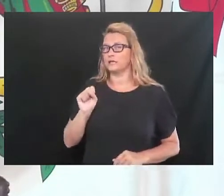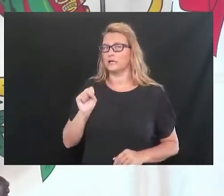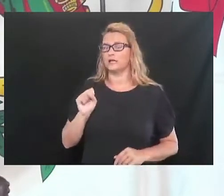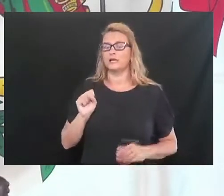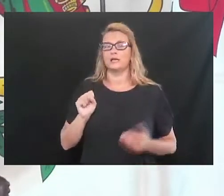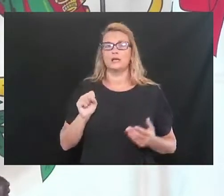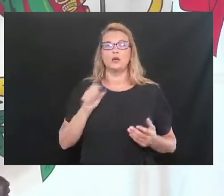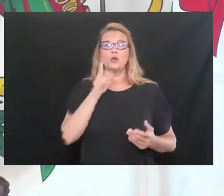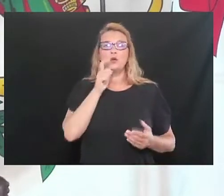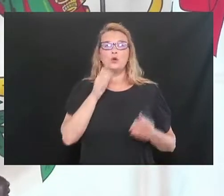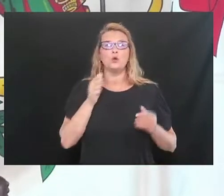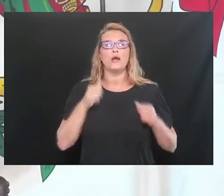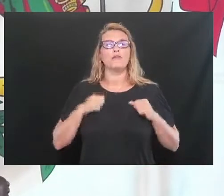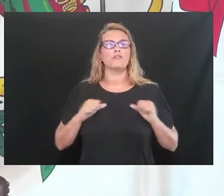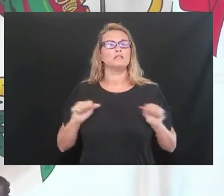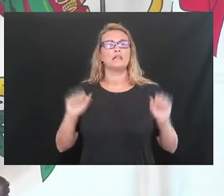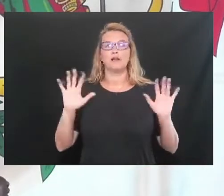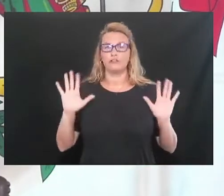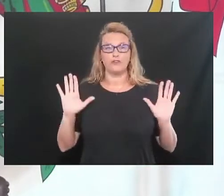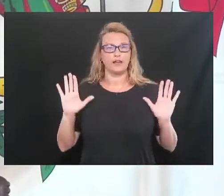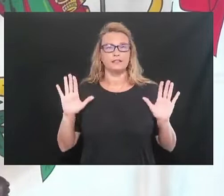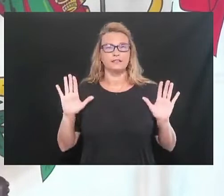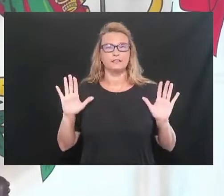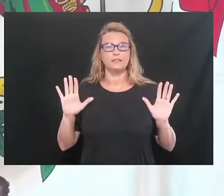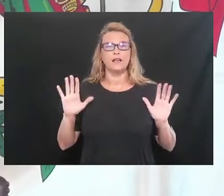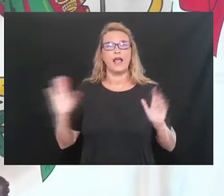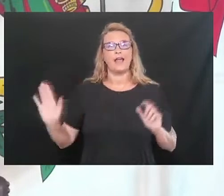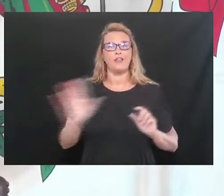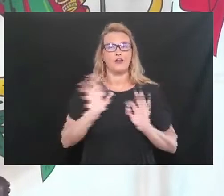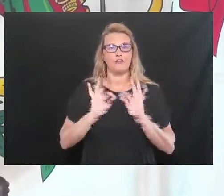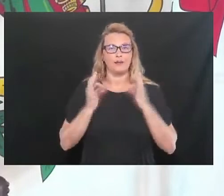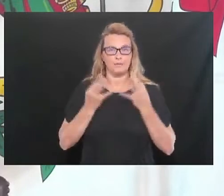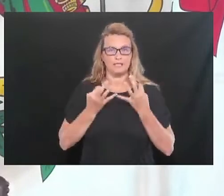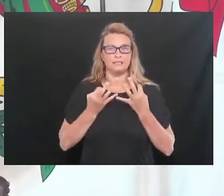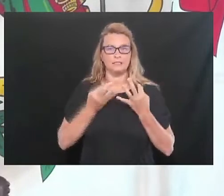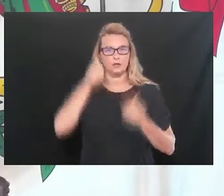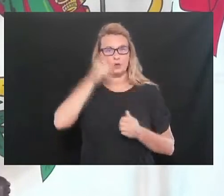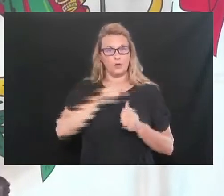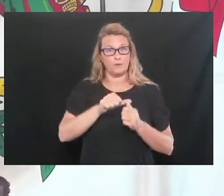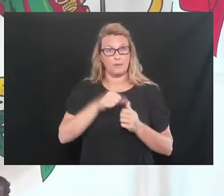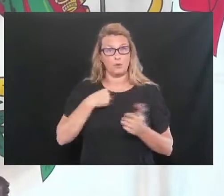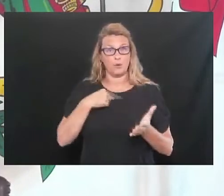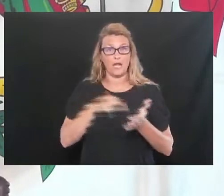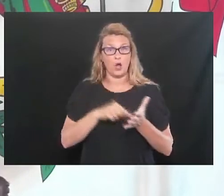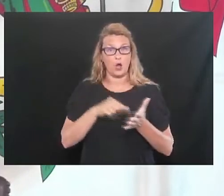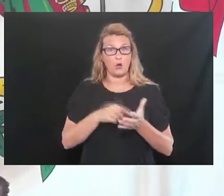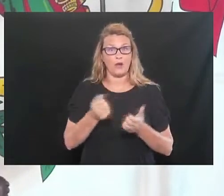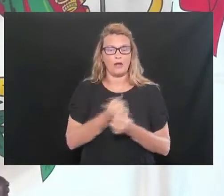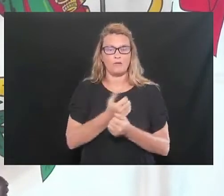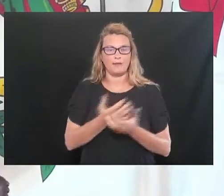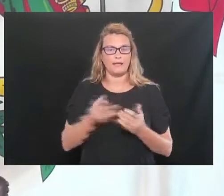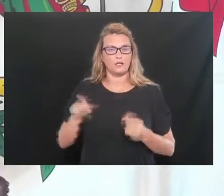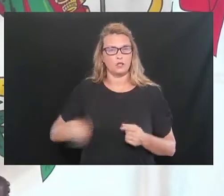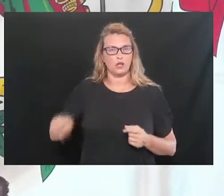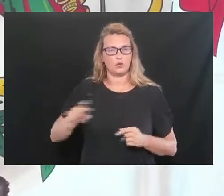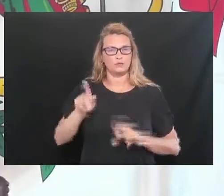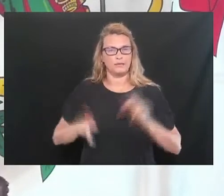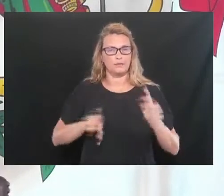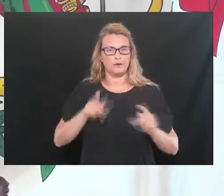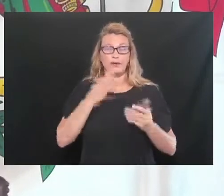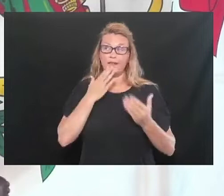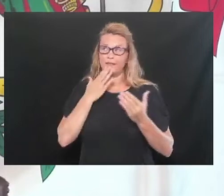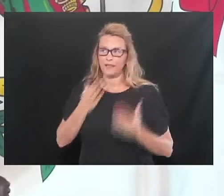ultimate sacrifice, and all their great families. Remember them. We owe everything we have to these people. And thank you,